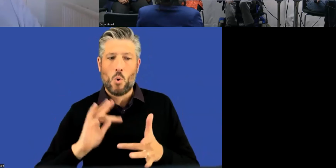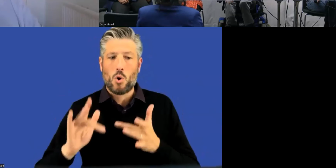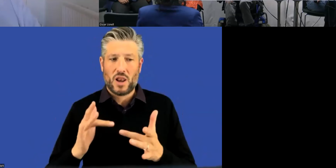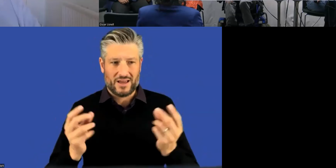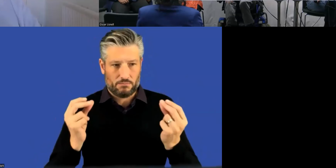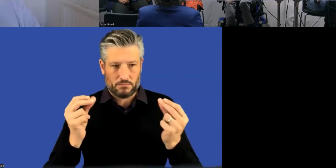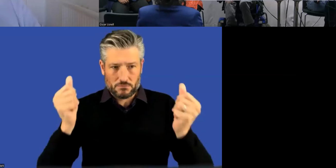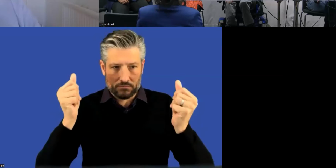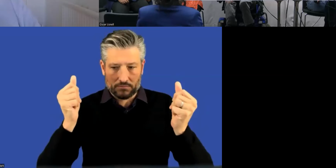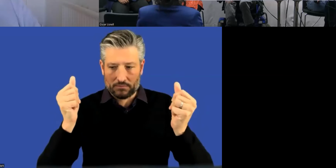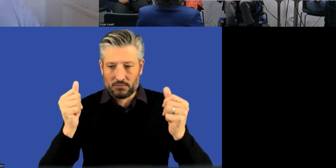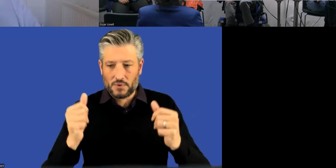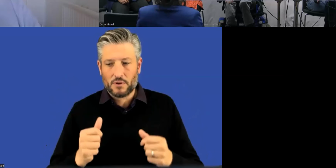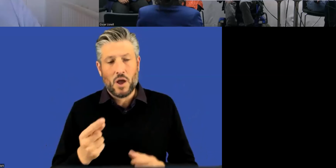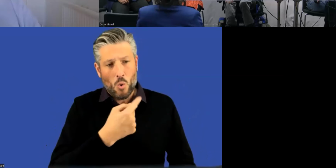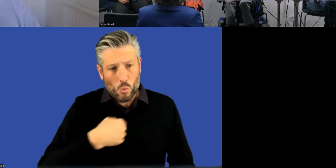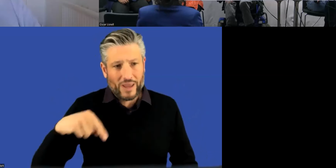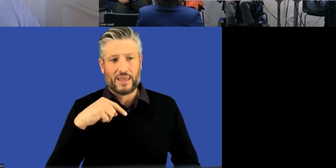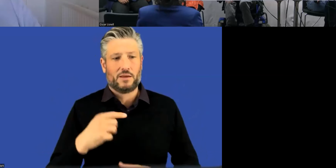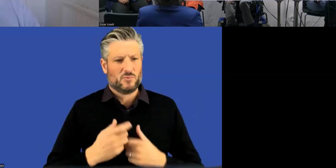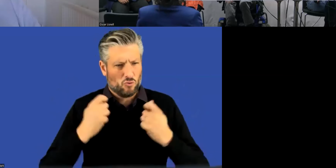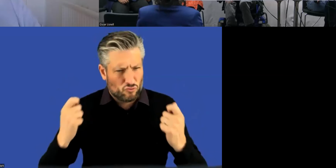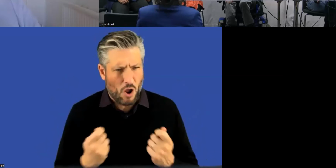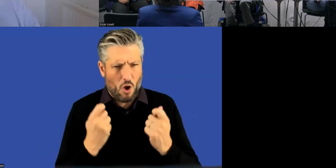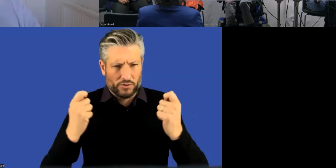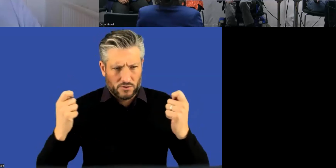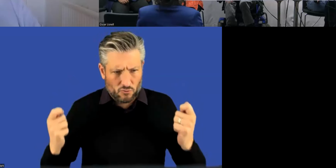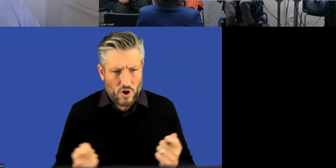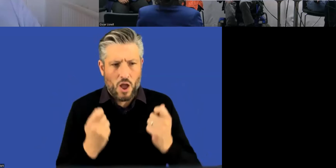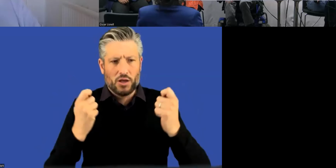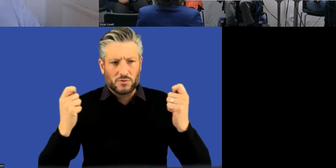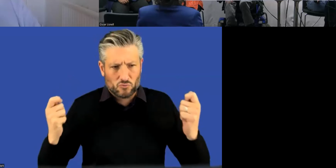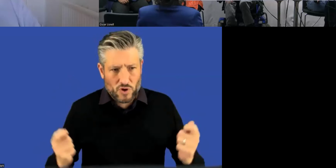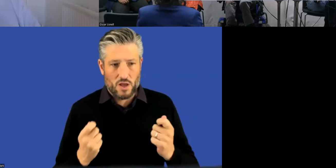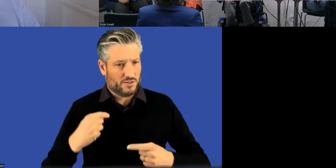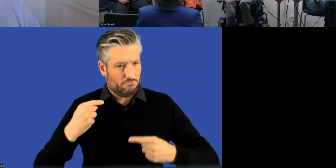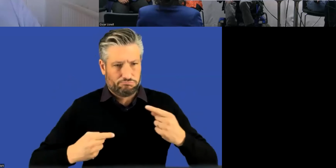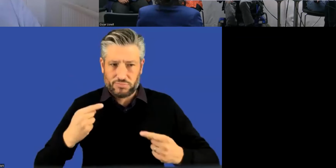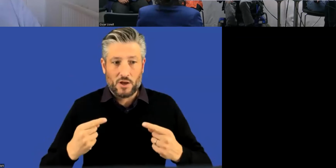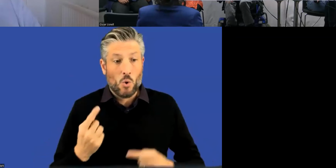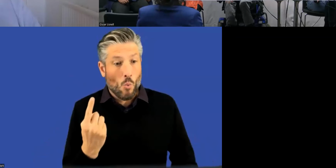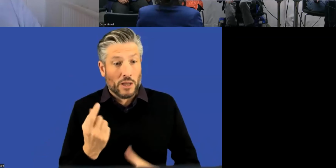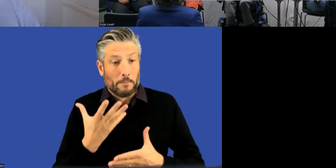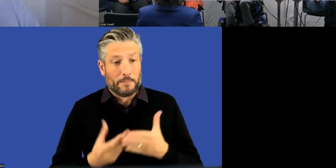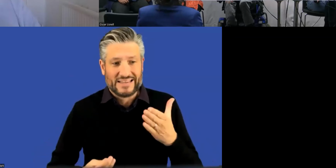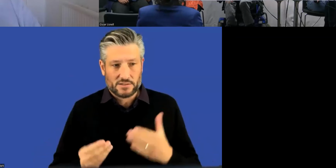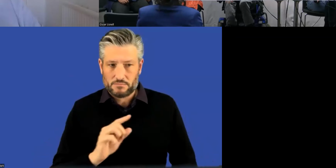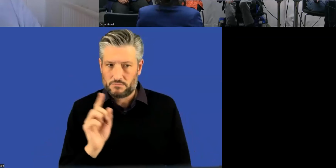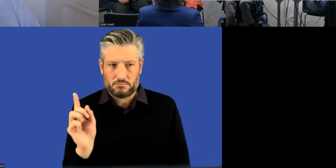to perform a piece in which each performer is in a different room in the building, and you can walk through the